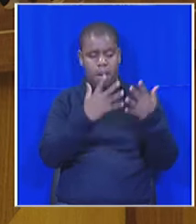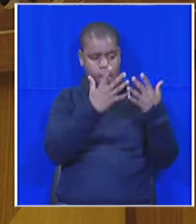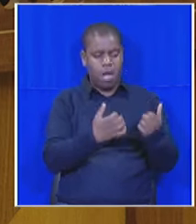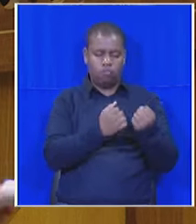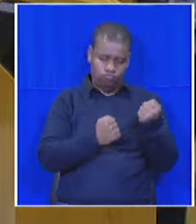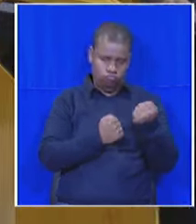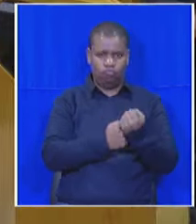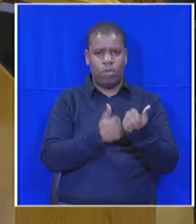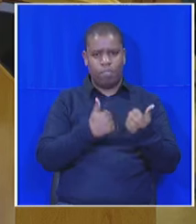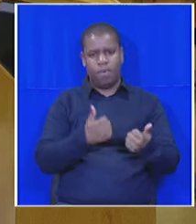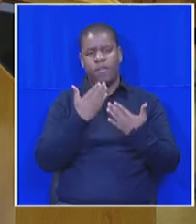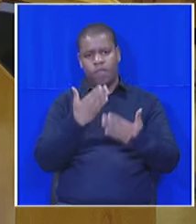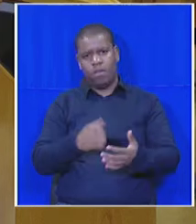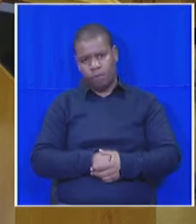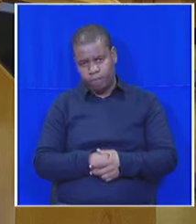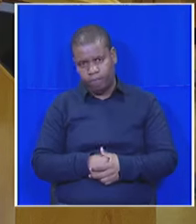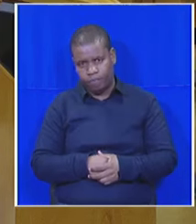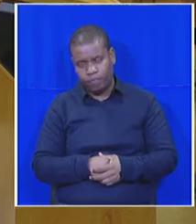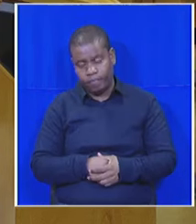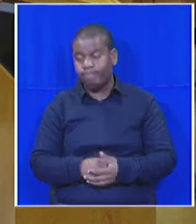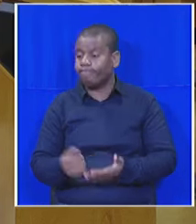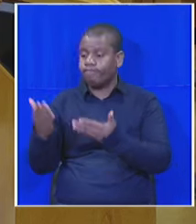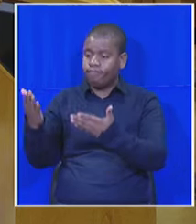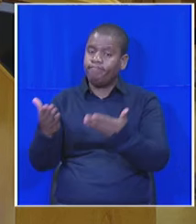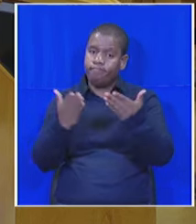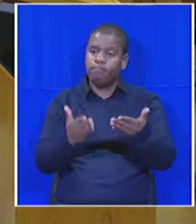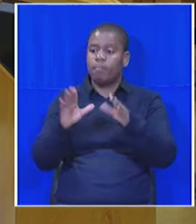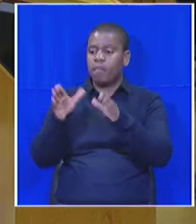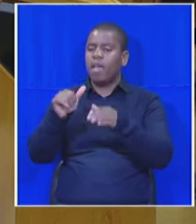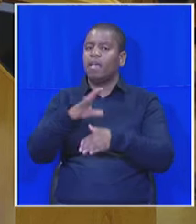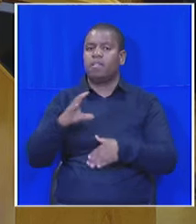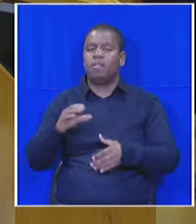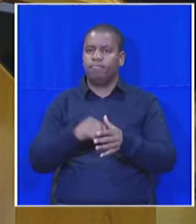vote. I thank you. Thank you, Honourable Member. The ANC.